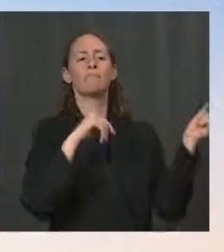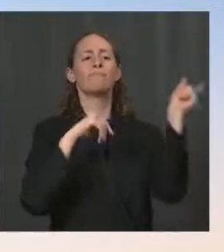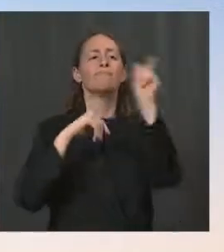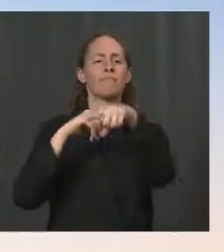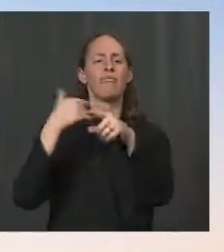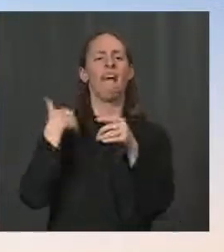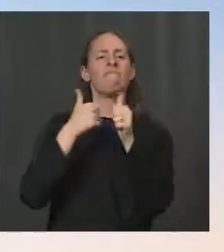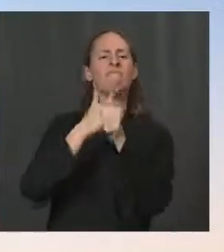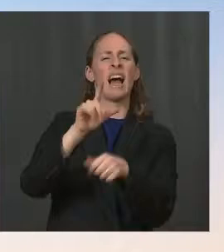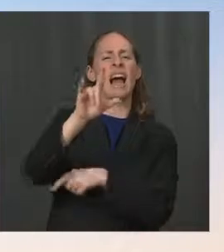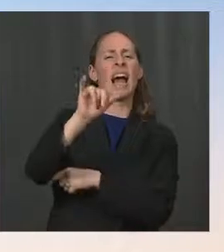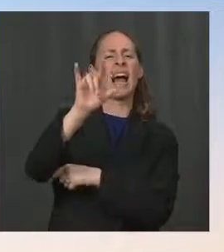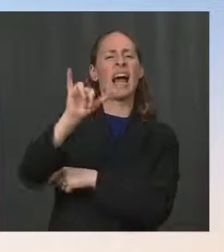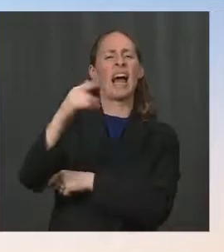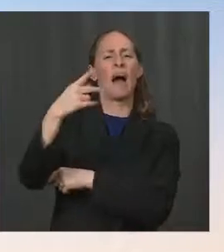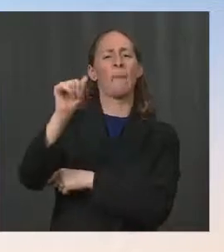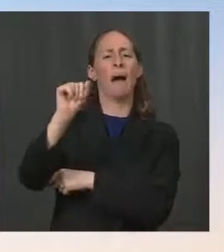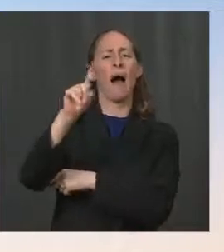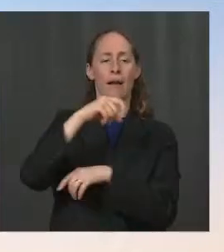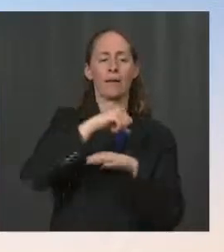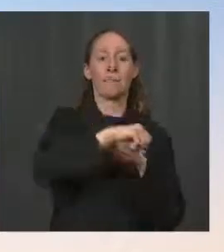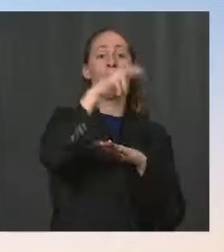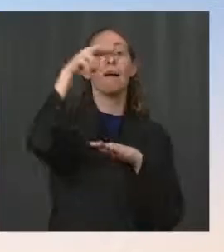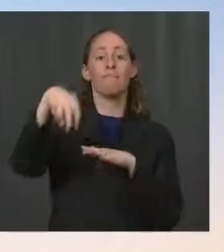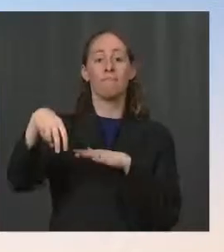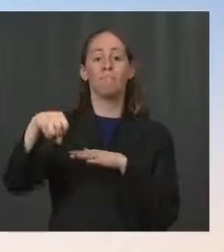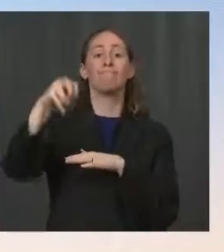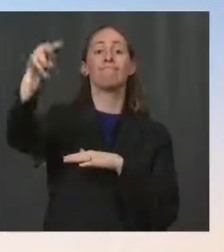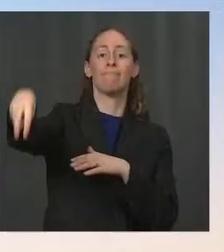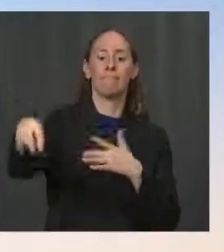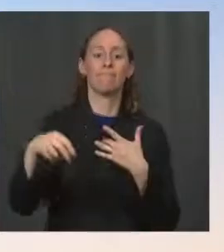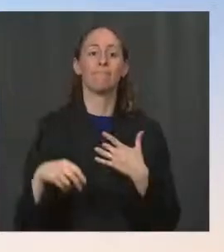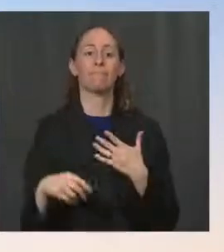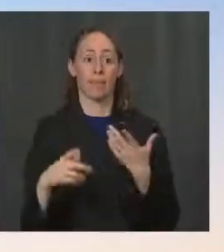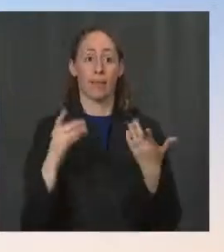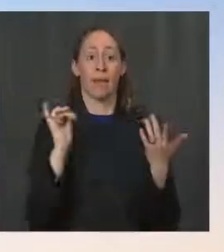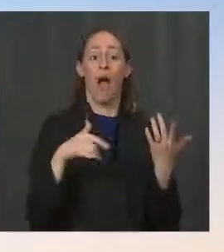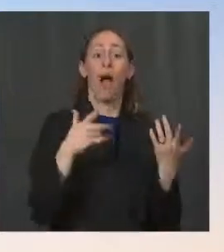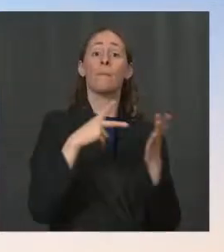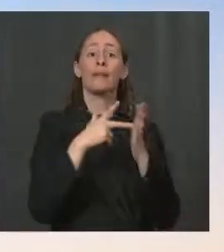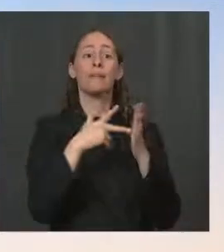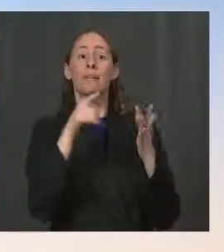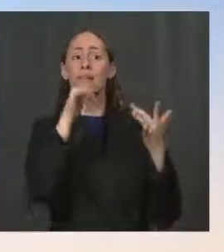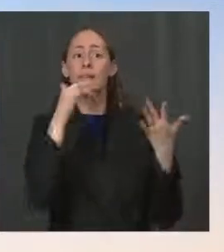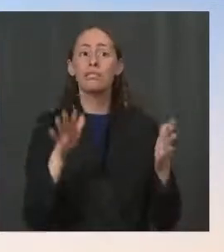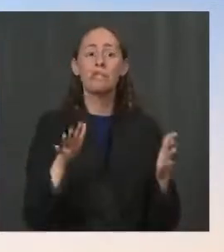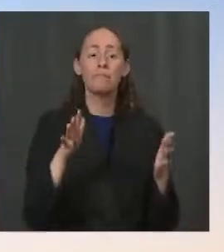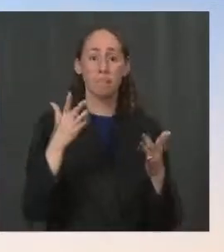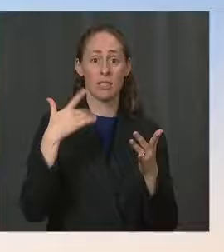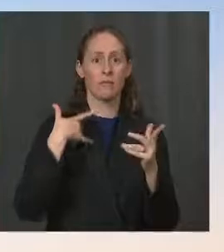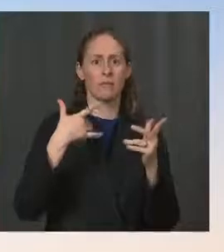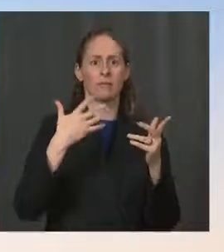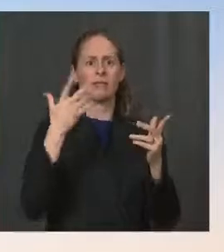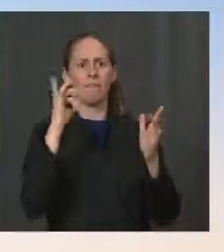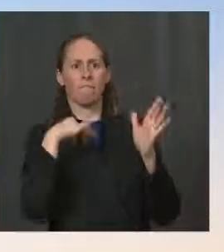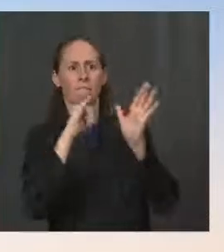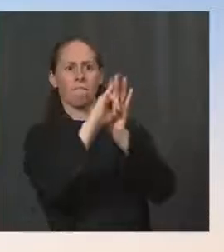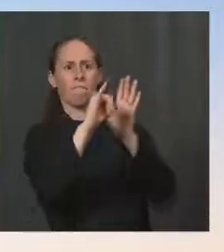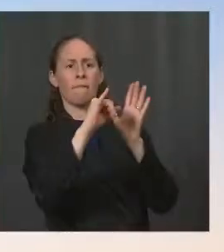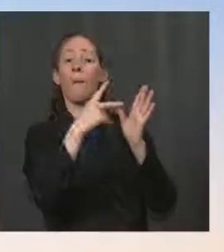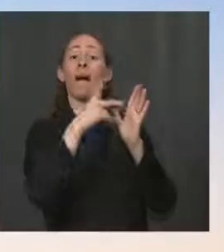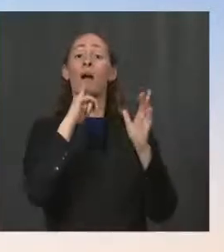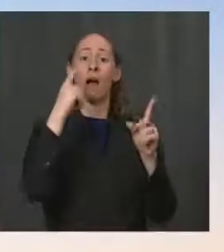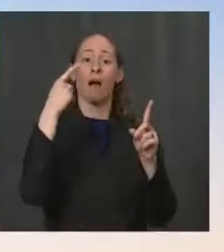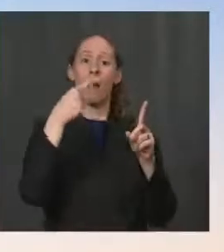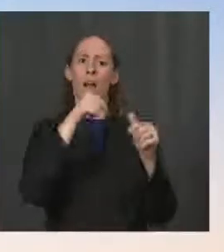mean that that's because there is a flag. It means they have not completed their paperwork, and we were working to save tens of thousands of people, hence we evacuated them